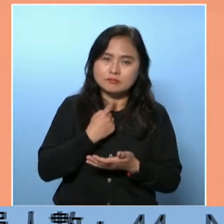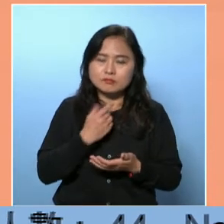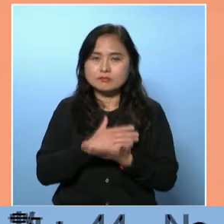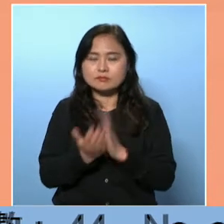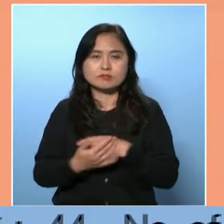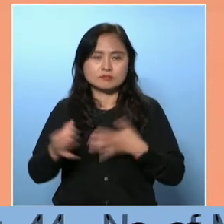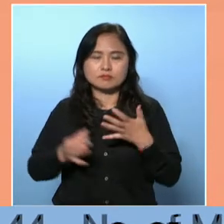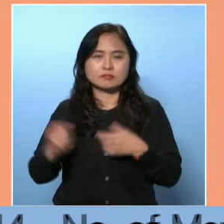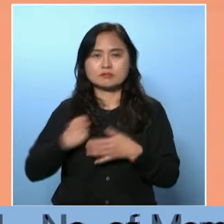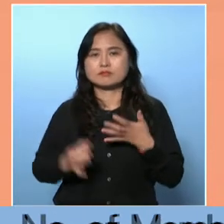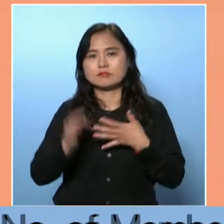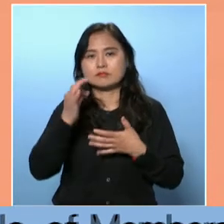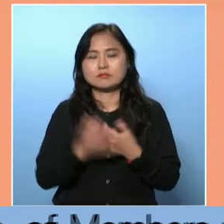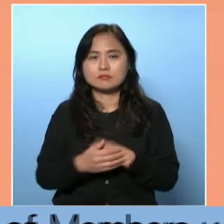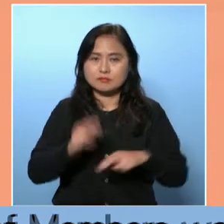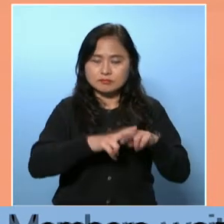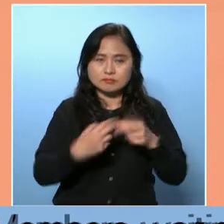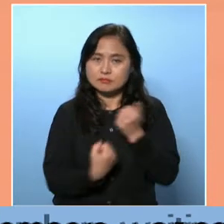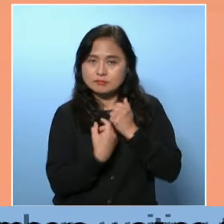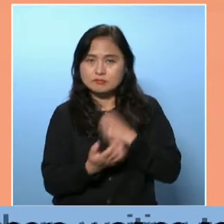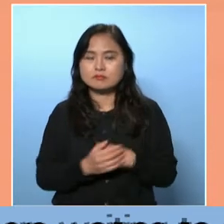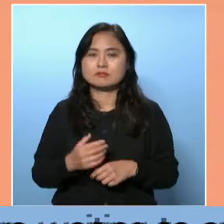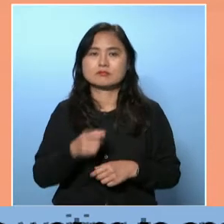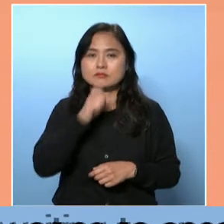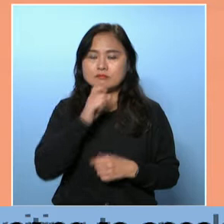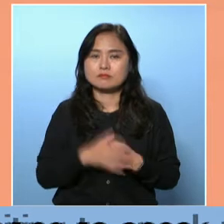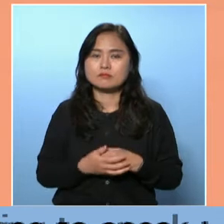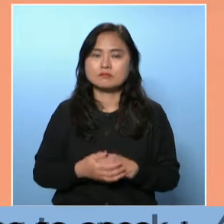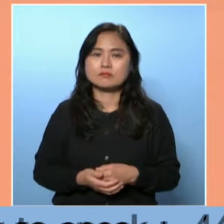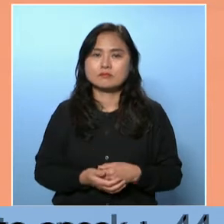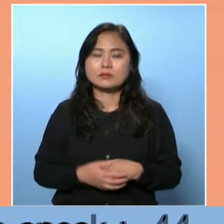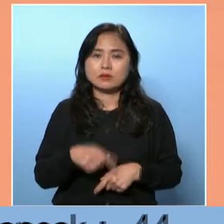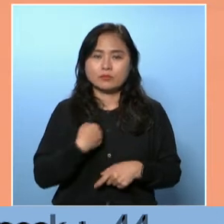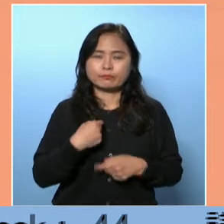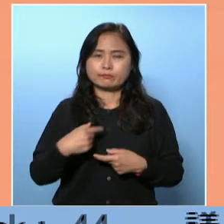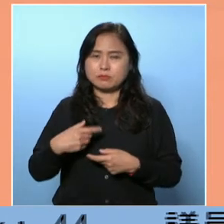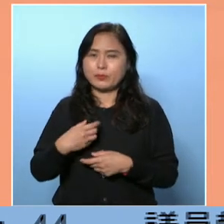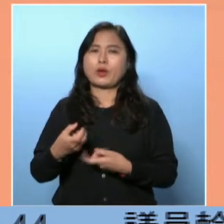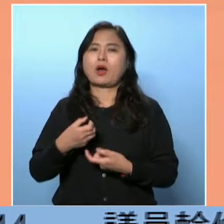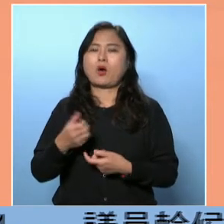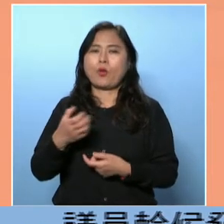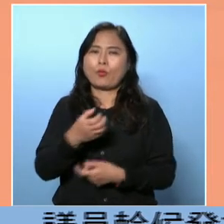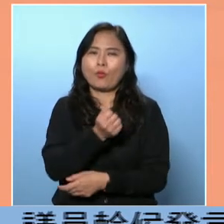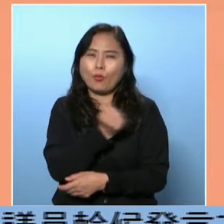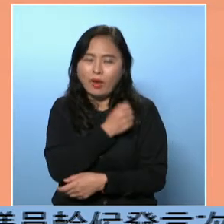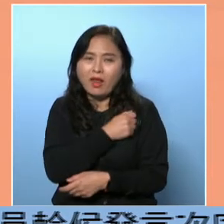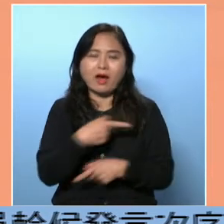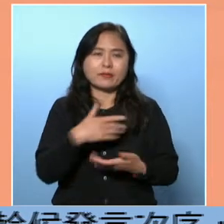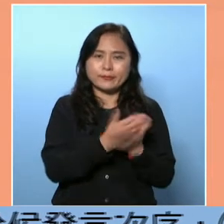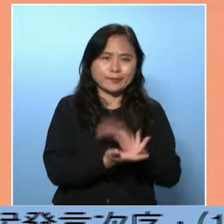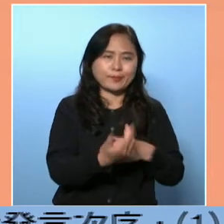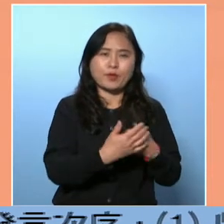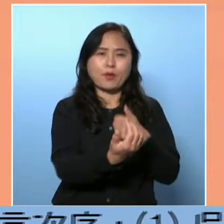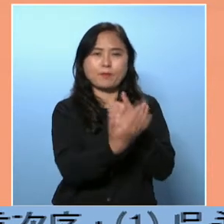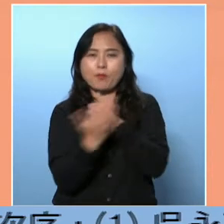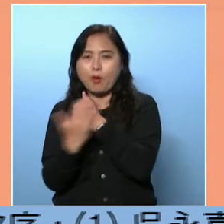sure we'll see a major improvement in terms of testing, isolation and treatment for capabilities. With the staunch